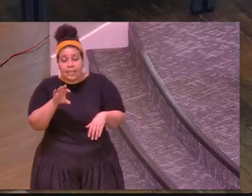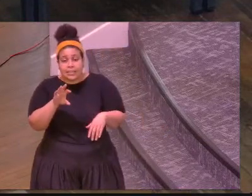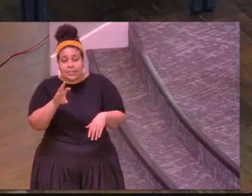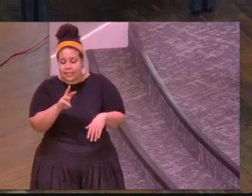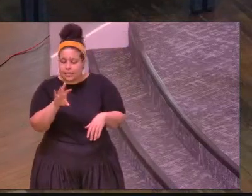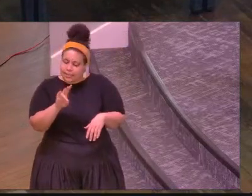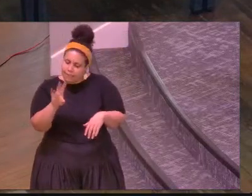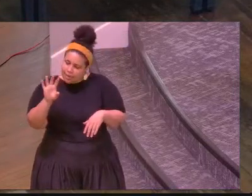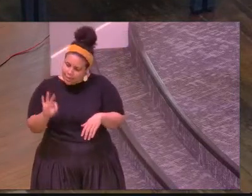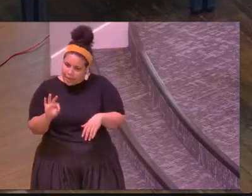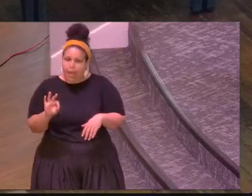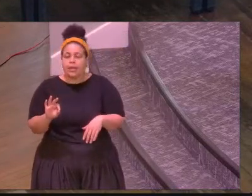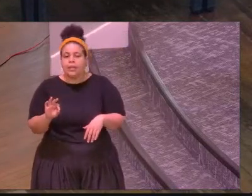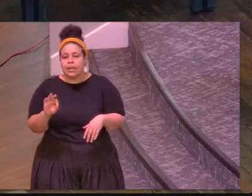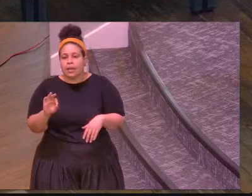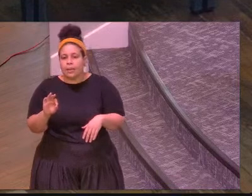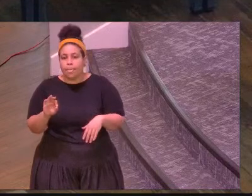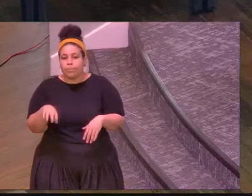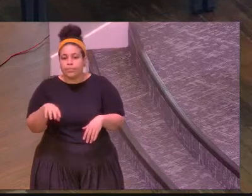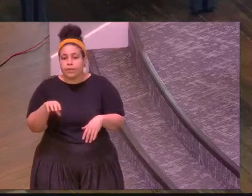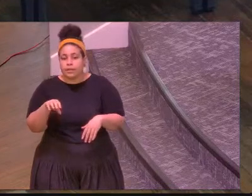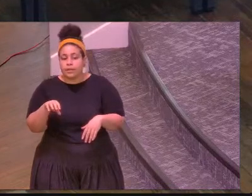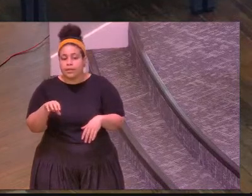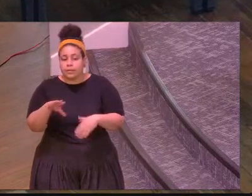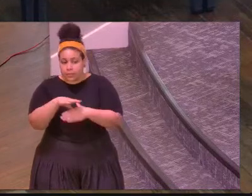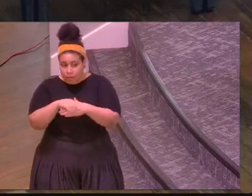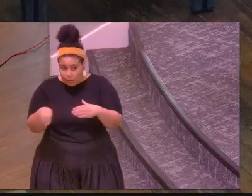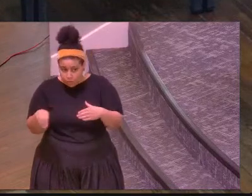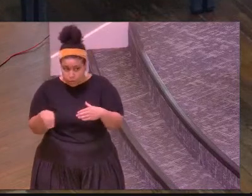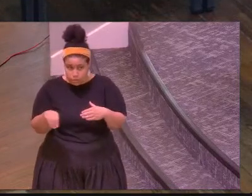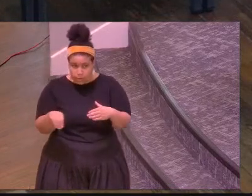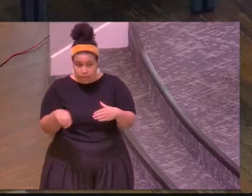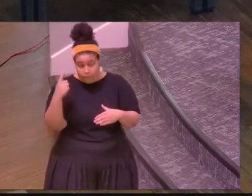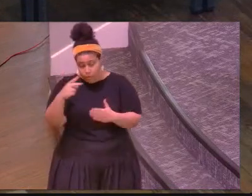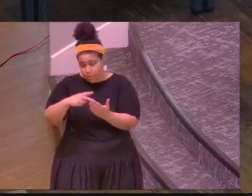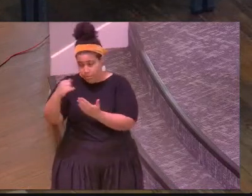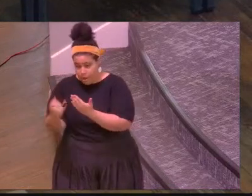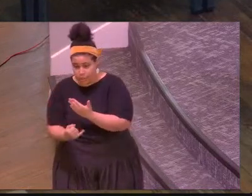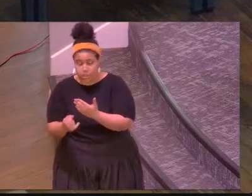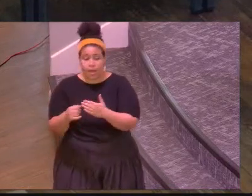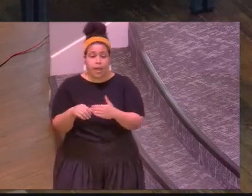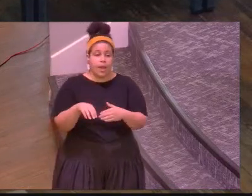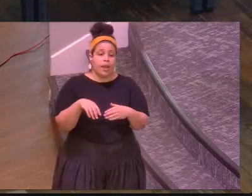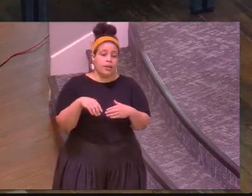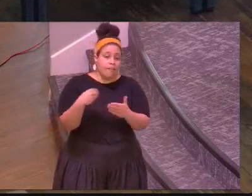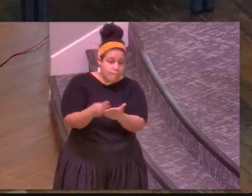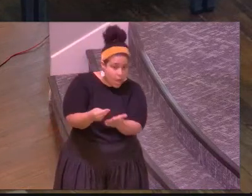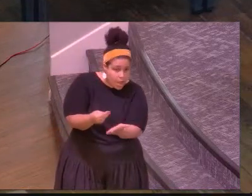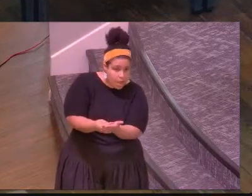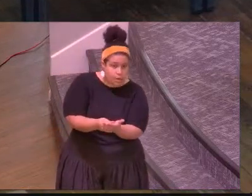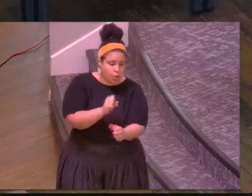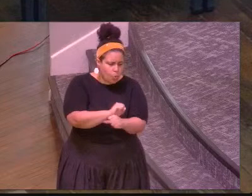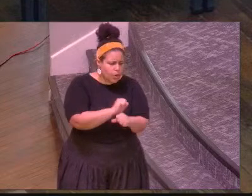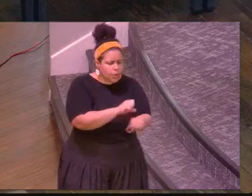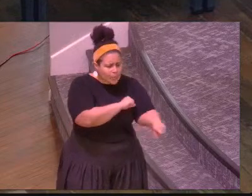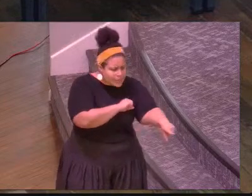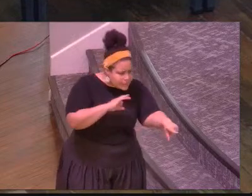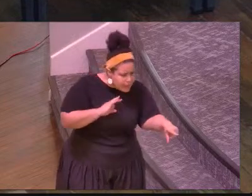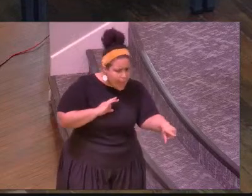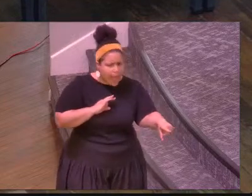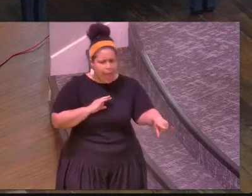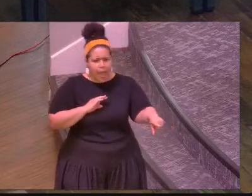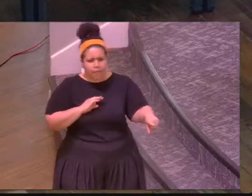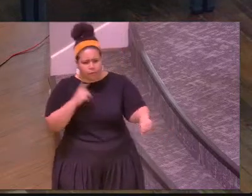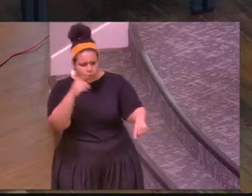fund. And we'll be working with staff after closing to on an investment plan as well